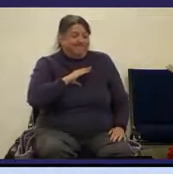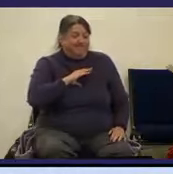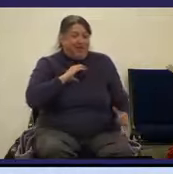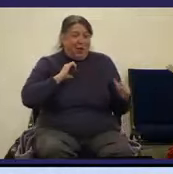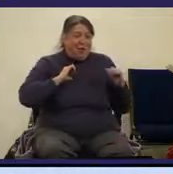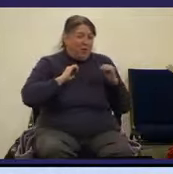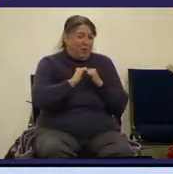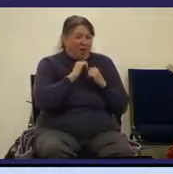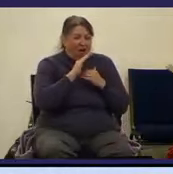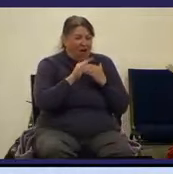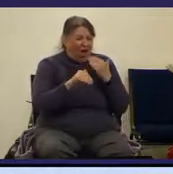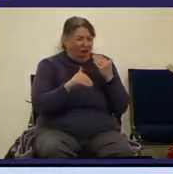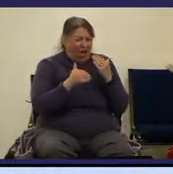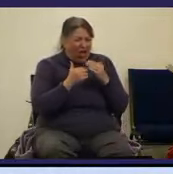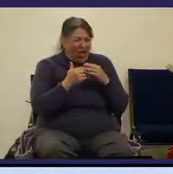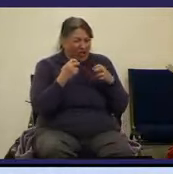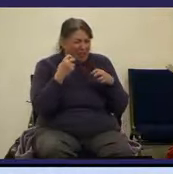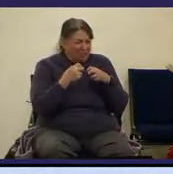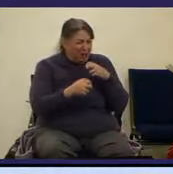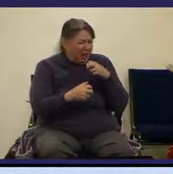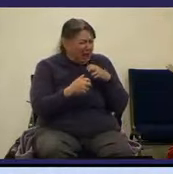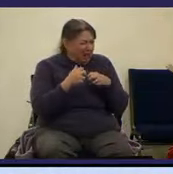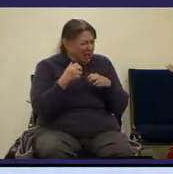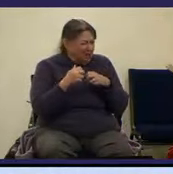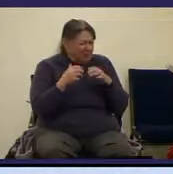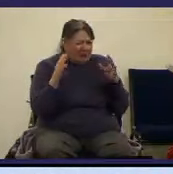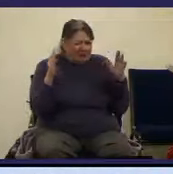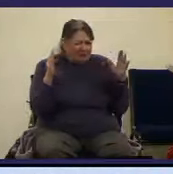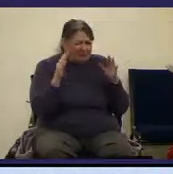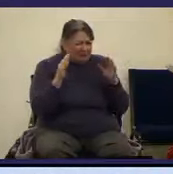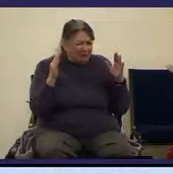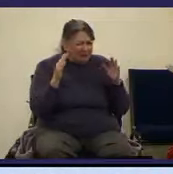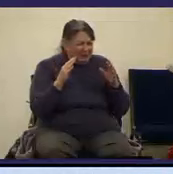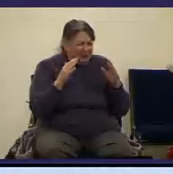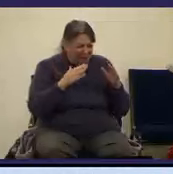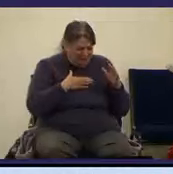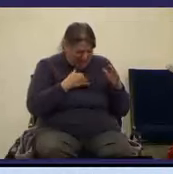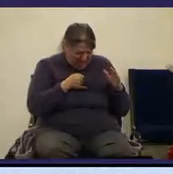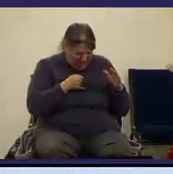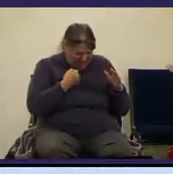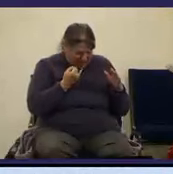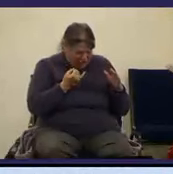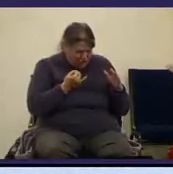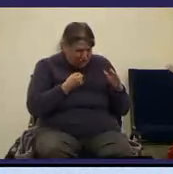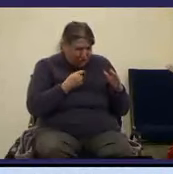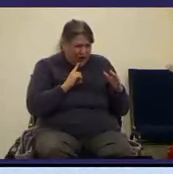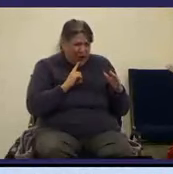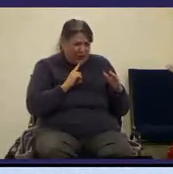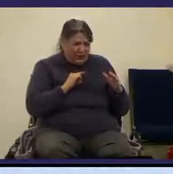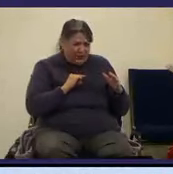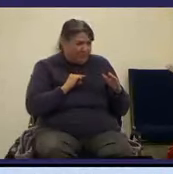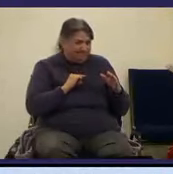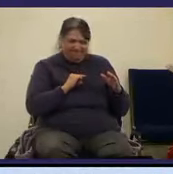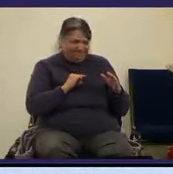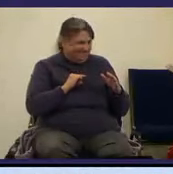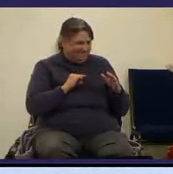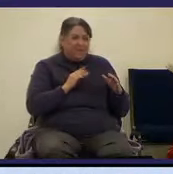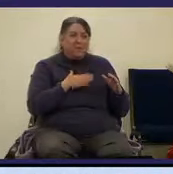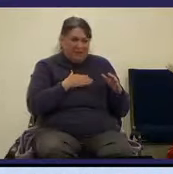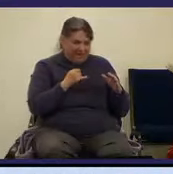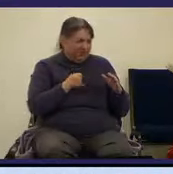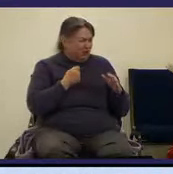our troubles. Please hear this. My joy knows no bounds. Isn't that